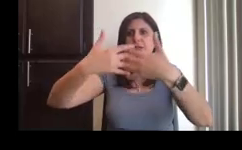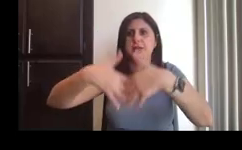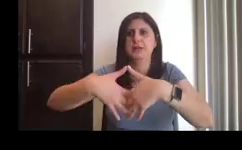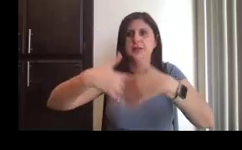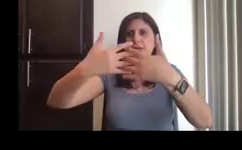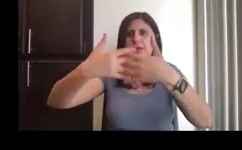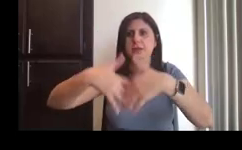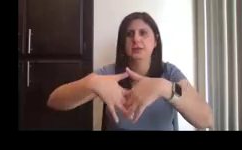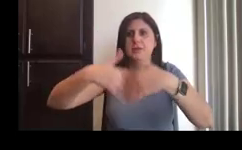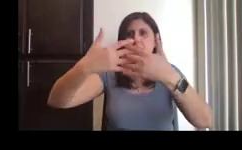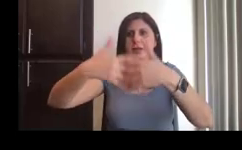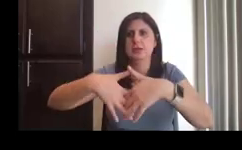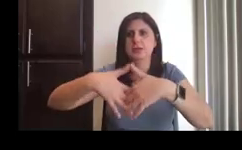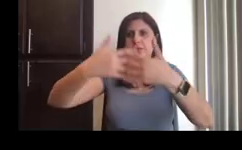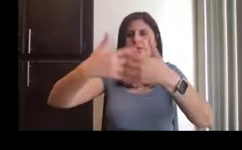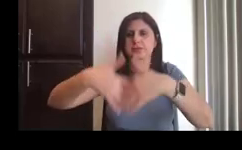machine.